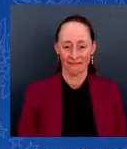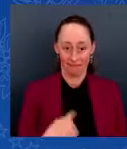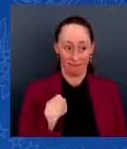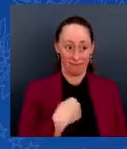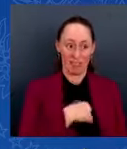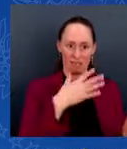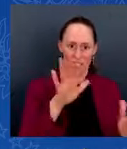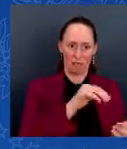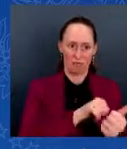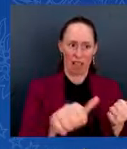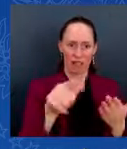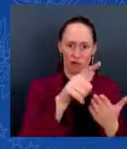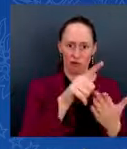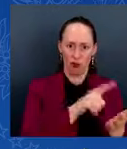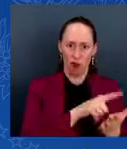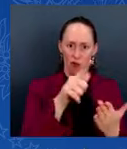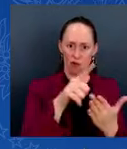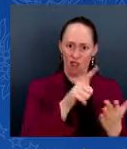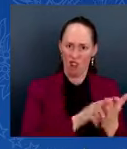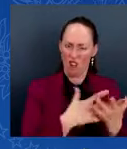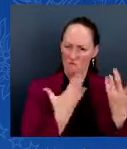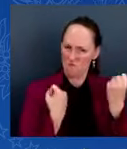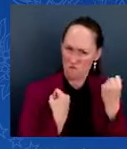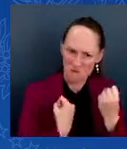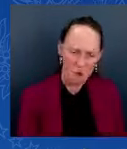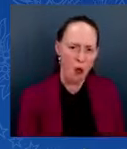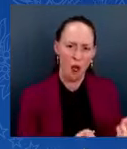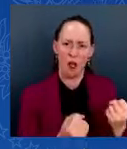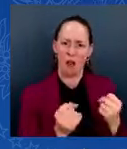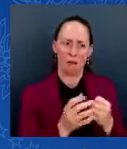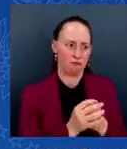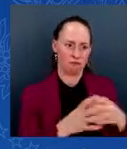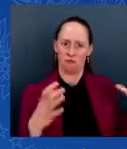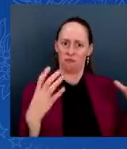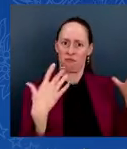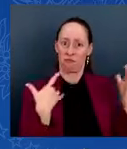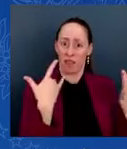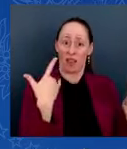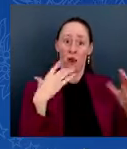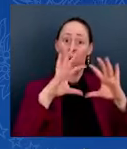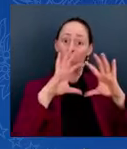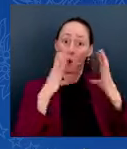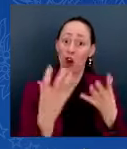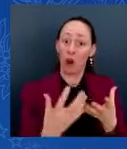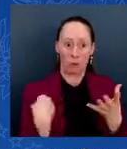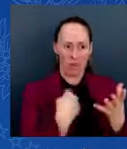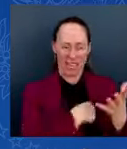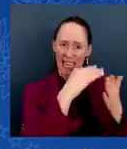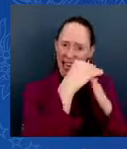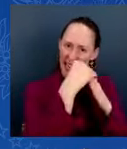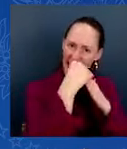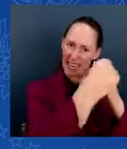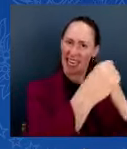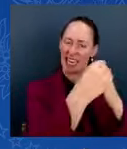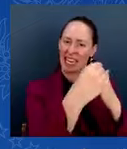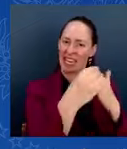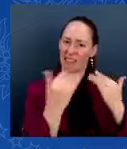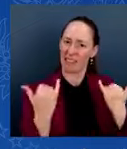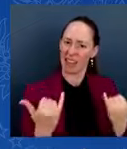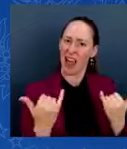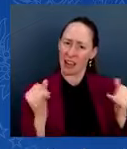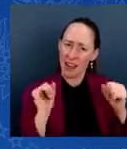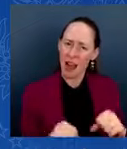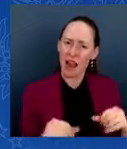world. We got more to do for working people. And by the way, everybody does better when there's more unions.